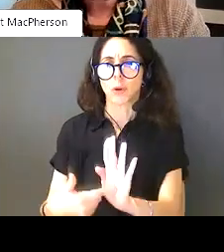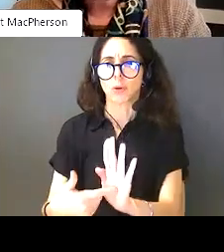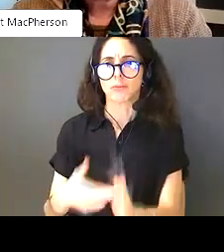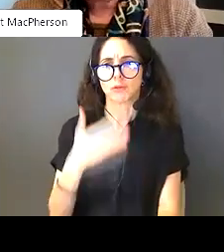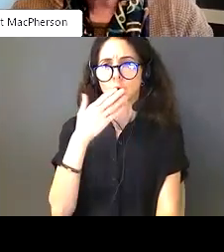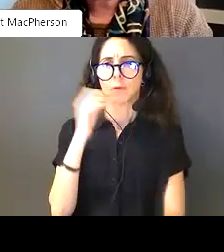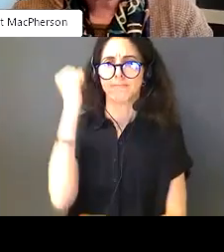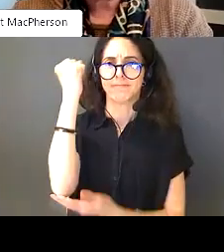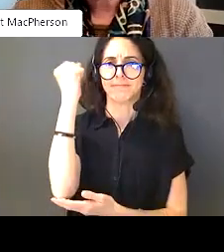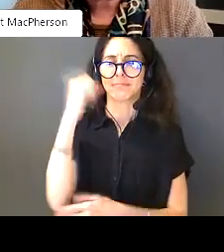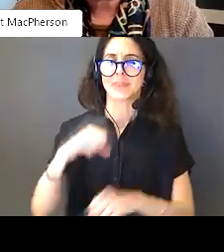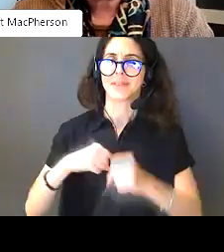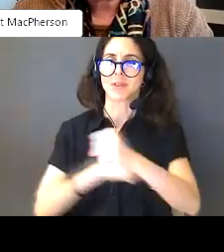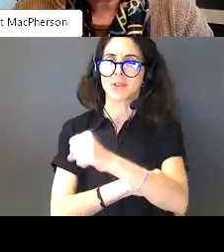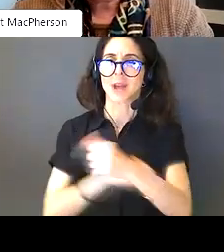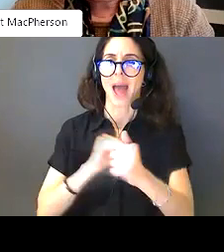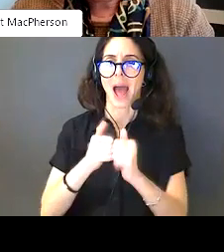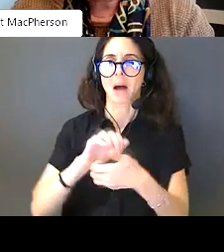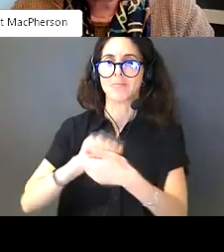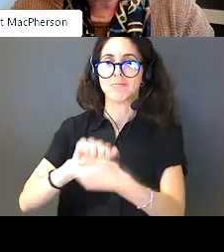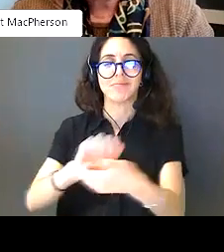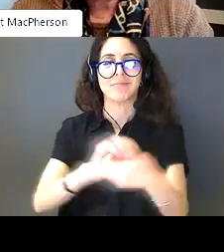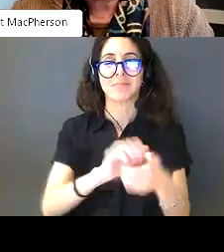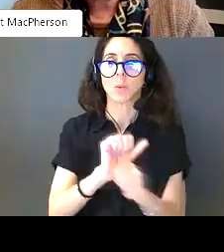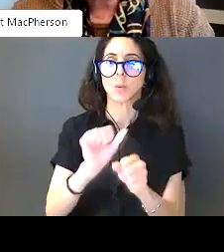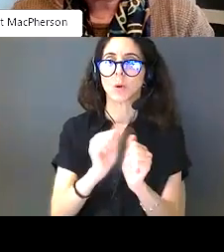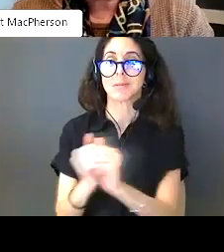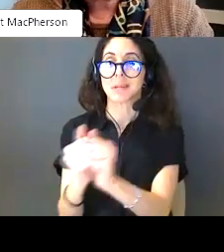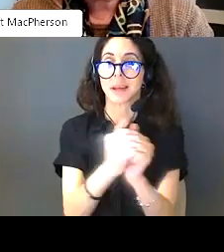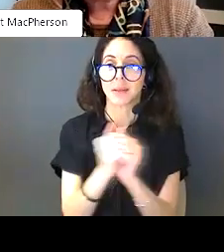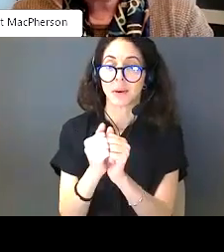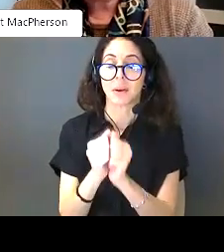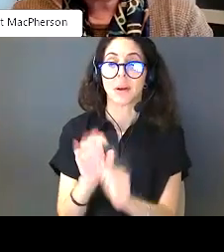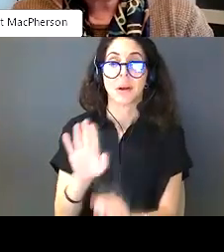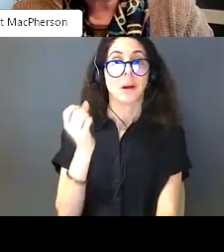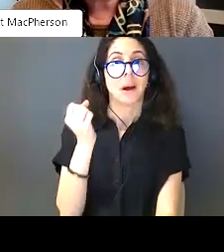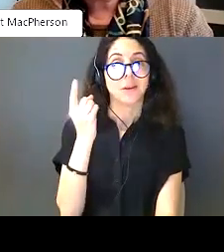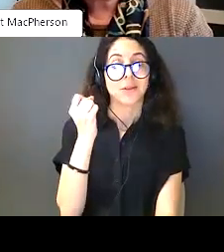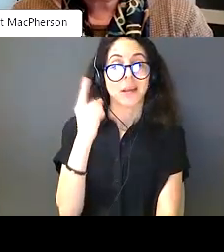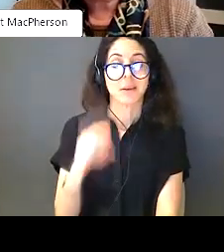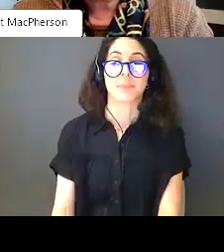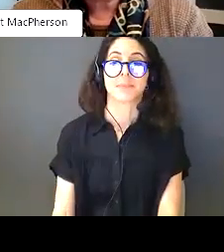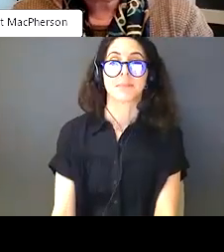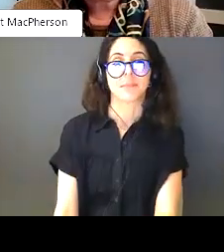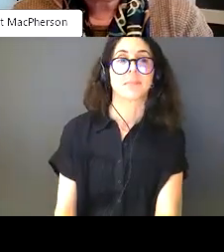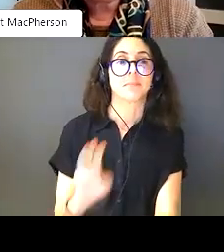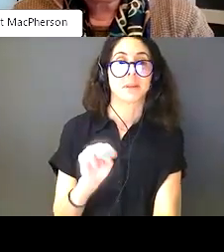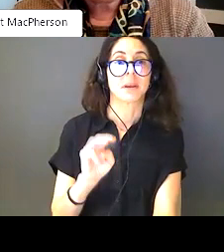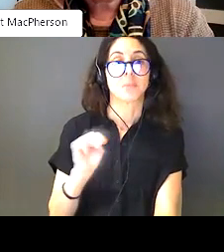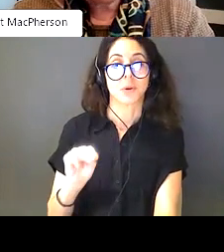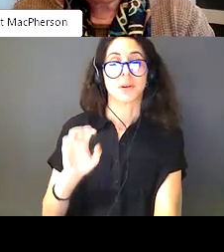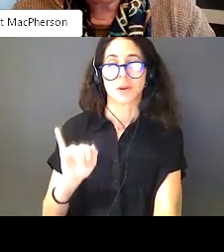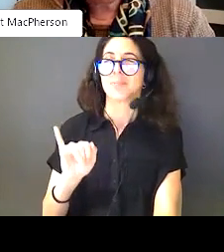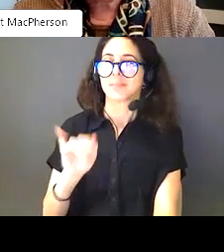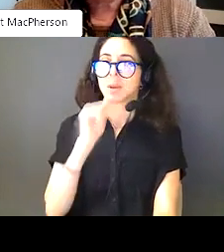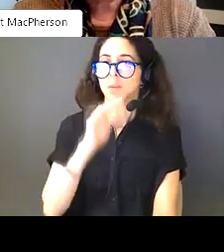well-established foundation for how to work together. I also want to point to the Missing and Murdered Indigenous Women and Girls